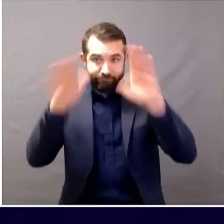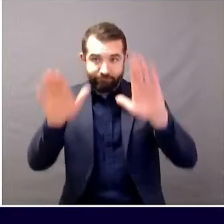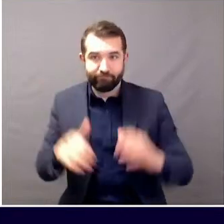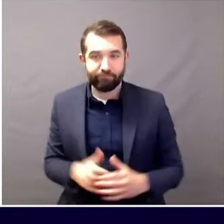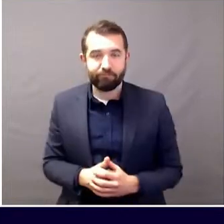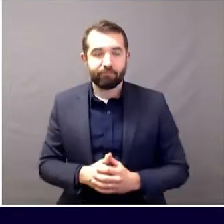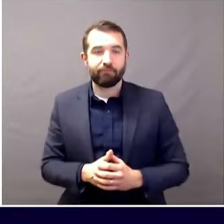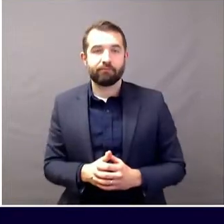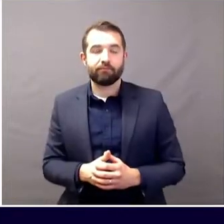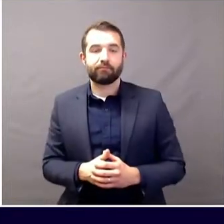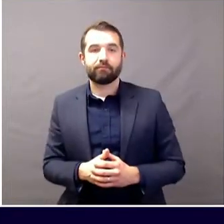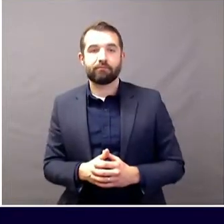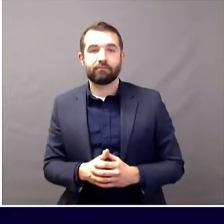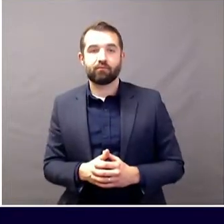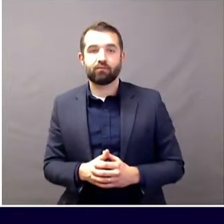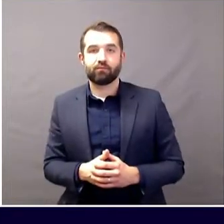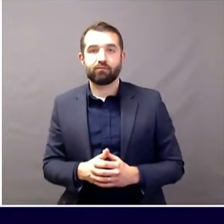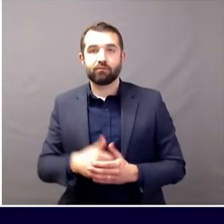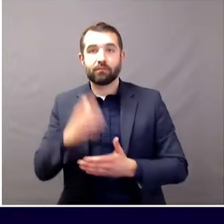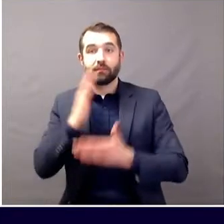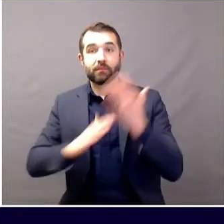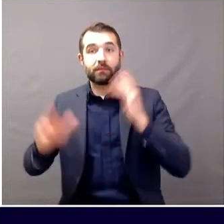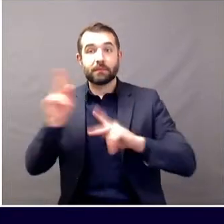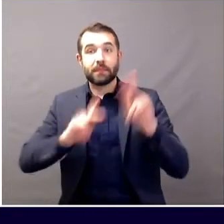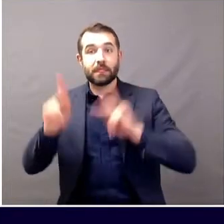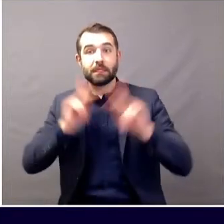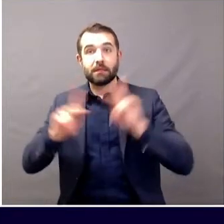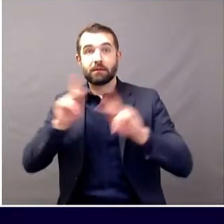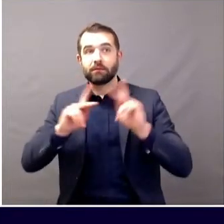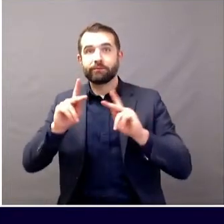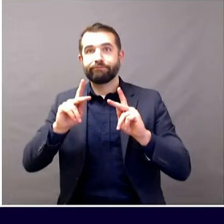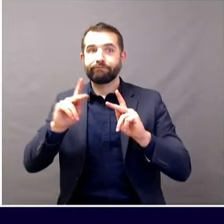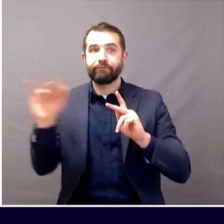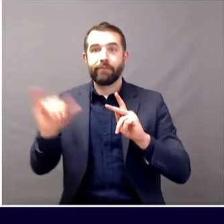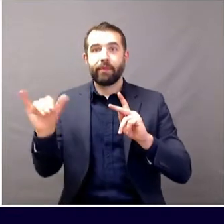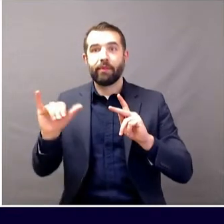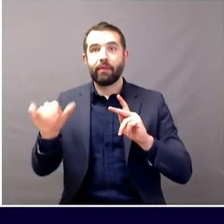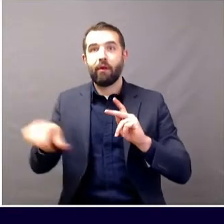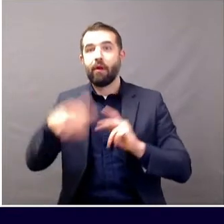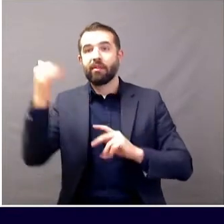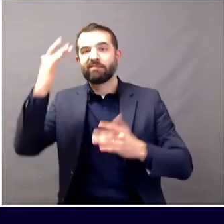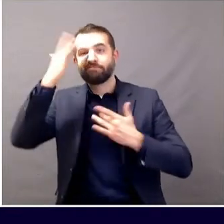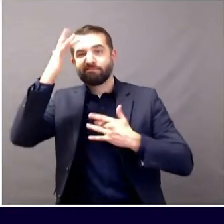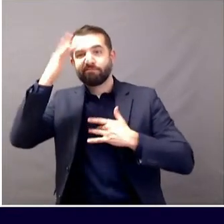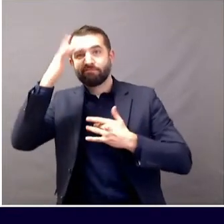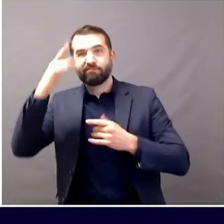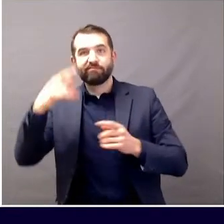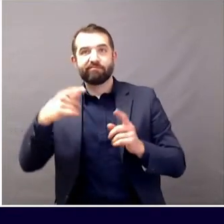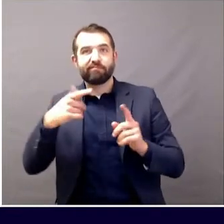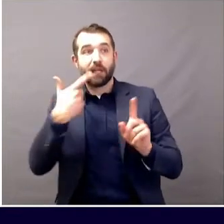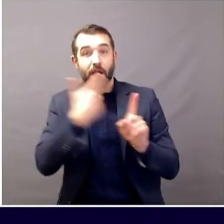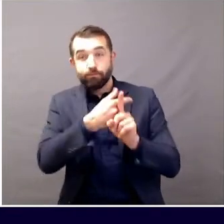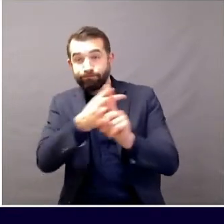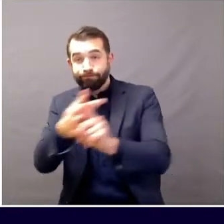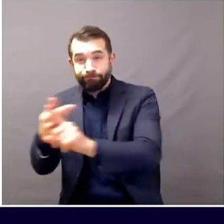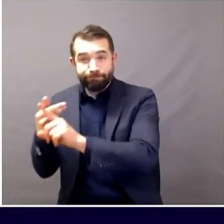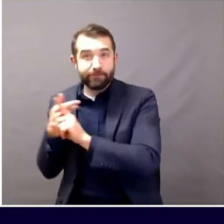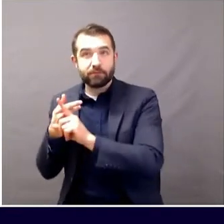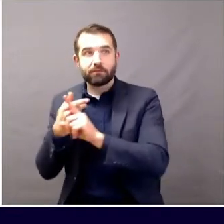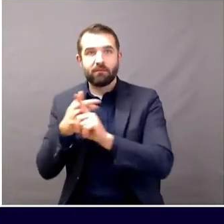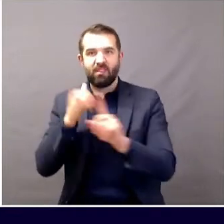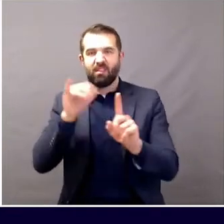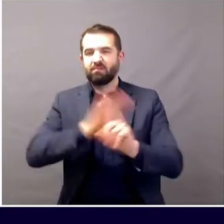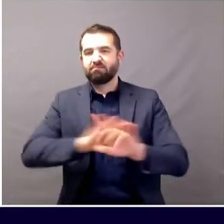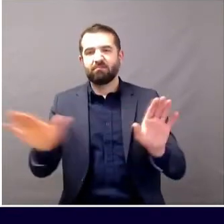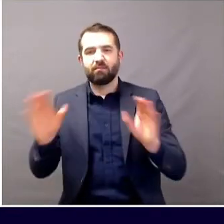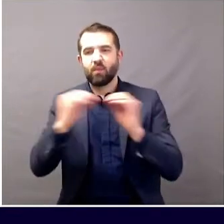vaccine will eradicate COVID from the face of the planet. That unfortunately will not happen. What is likely to happen, even